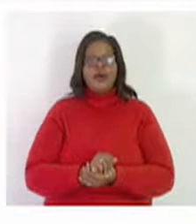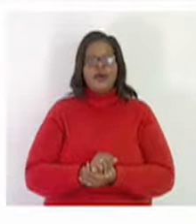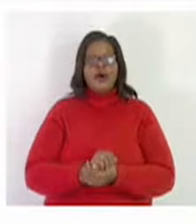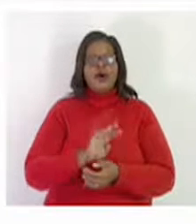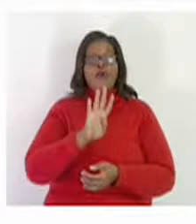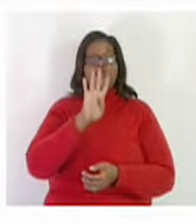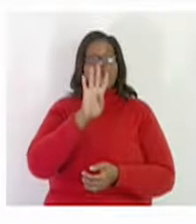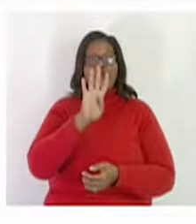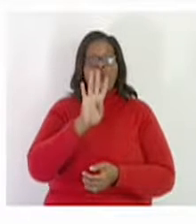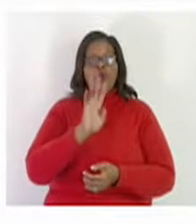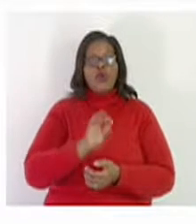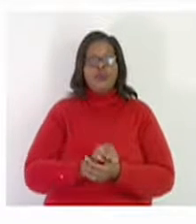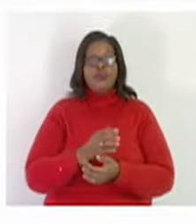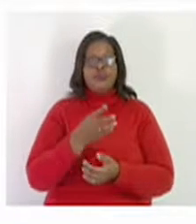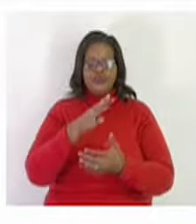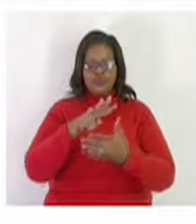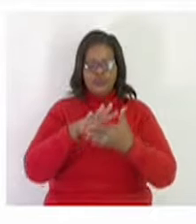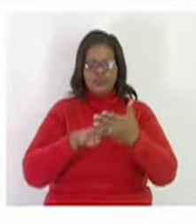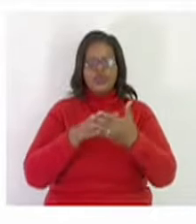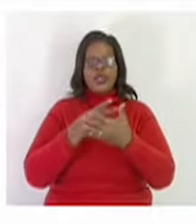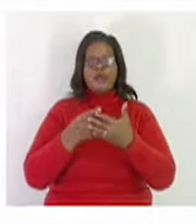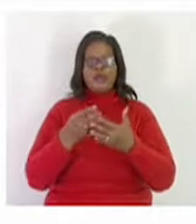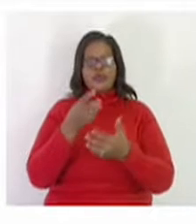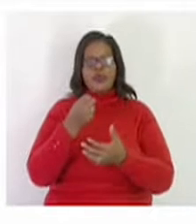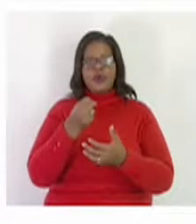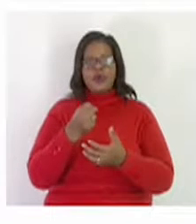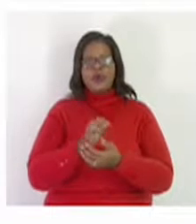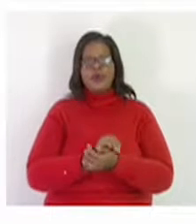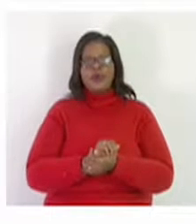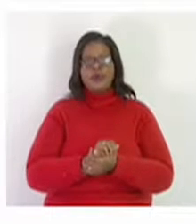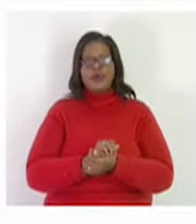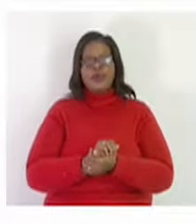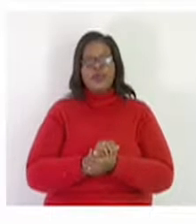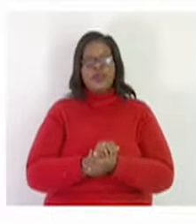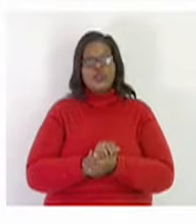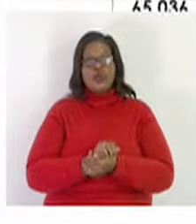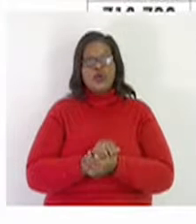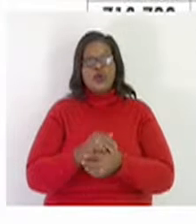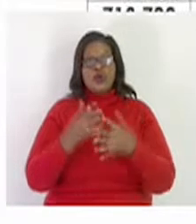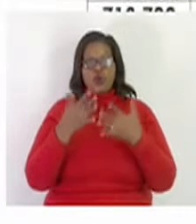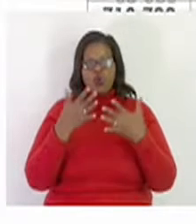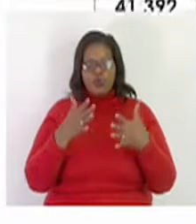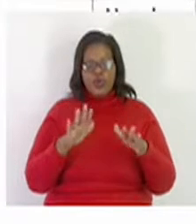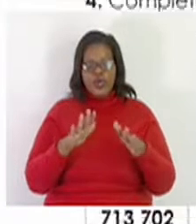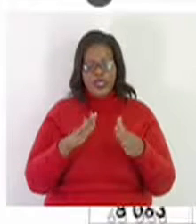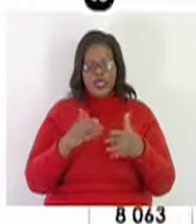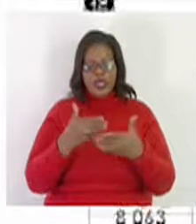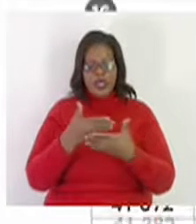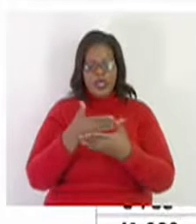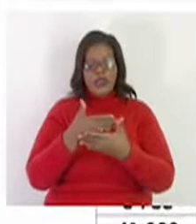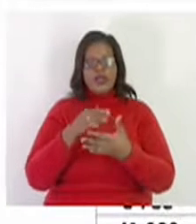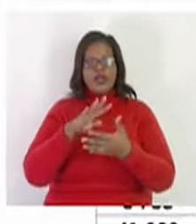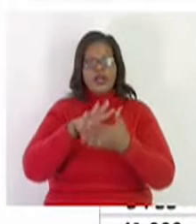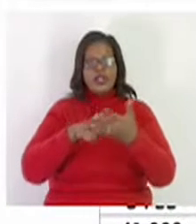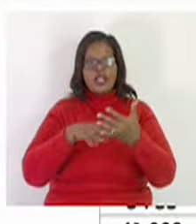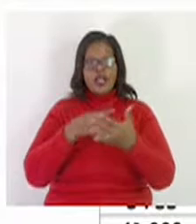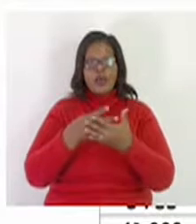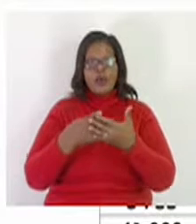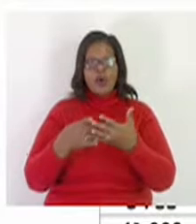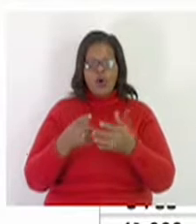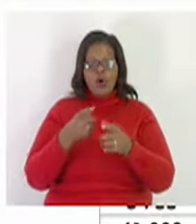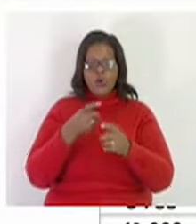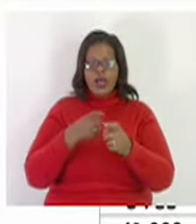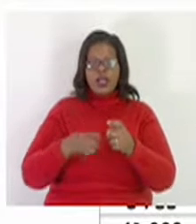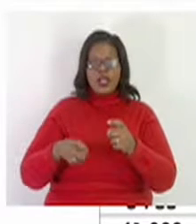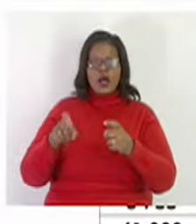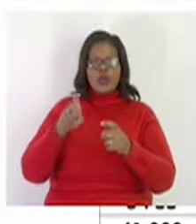there. We need to complete the following table by rounding off the